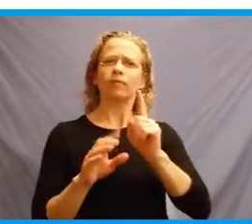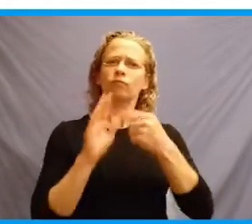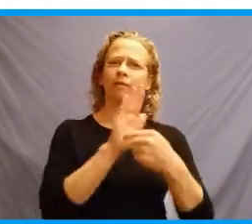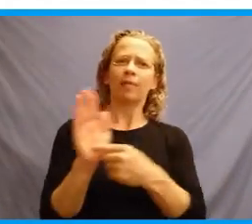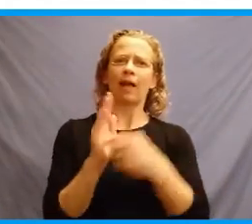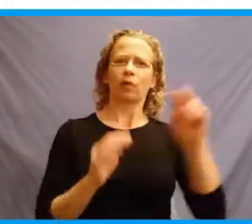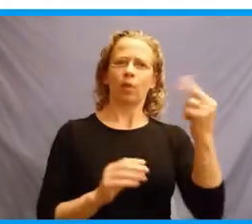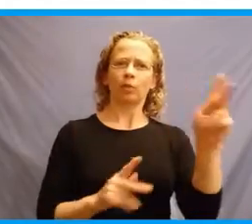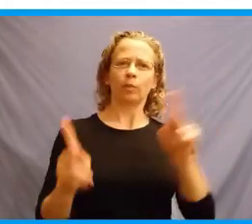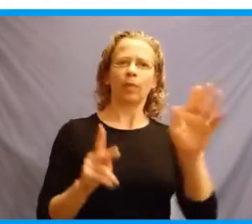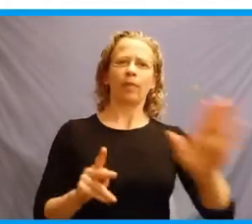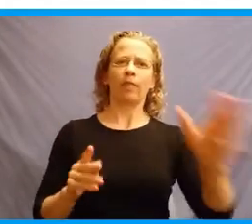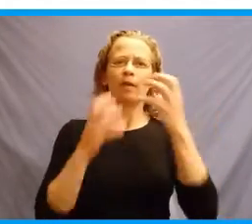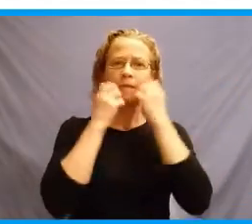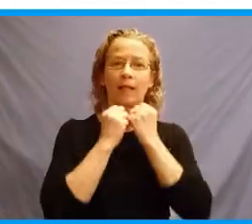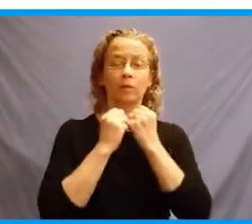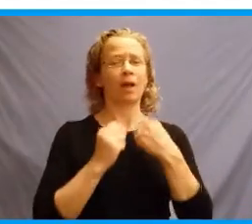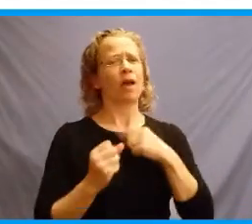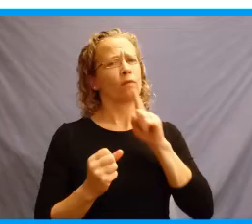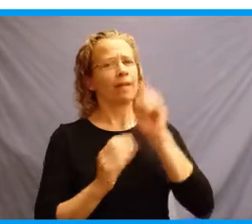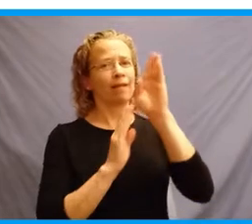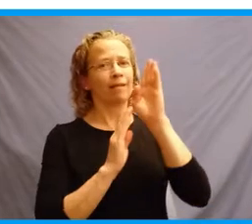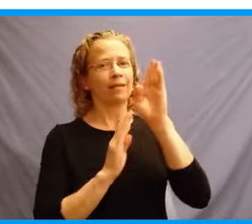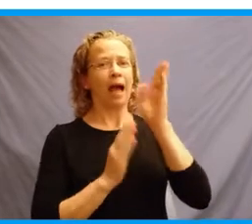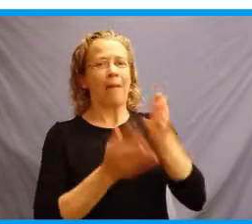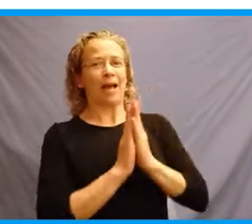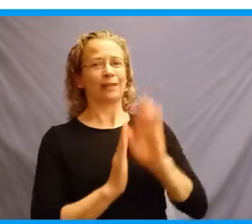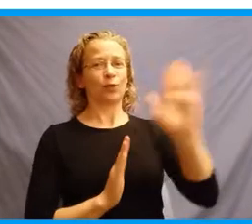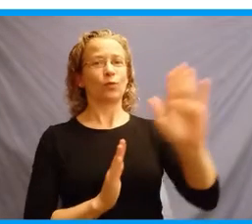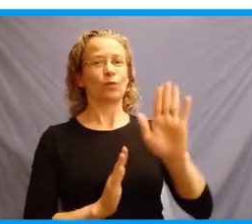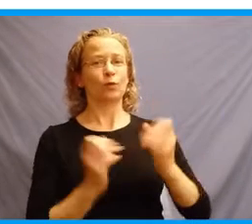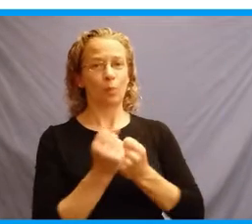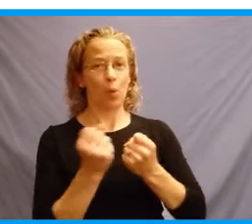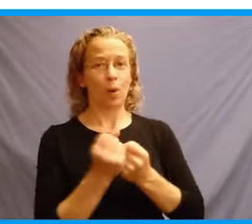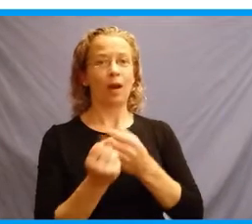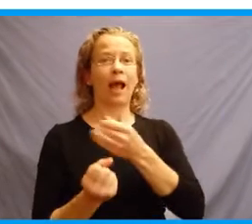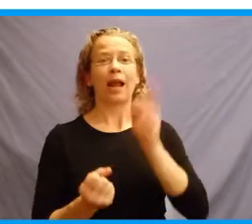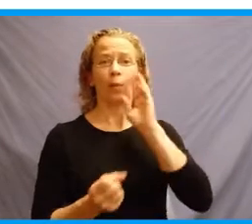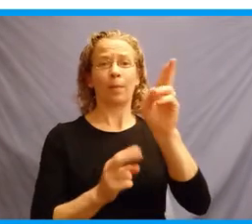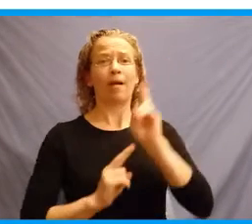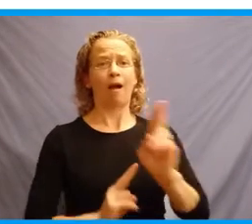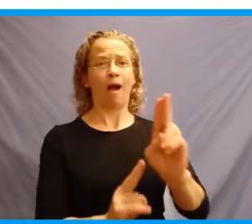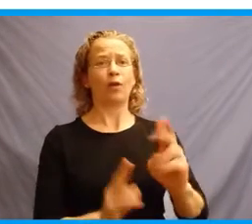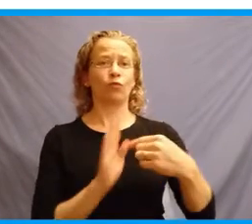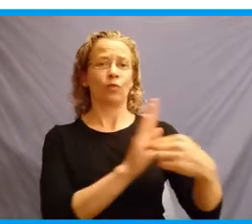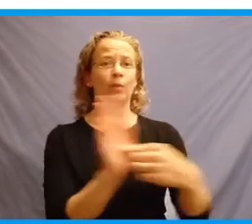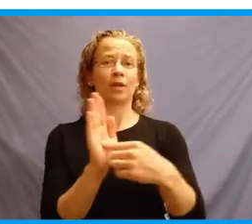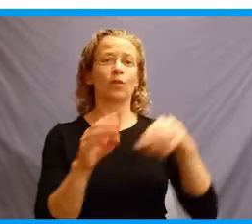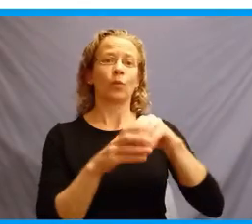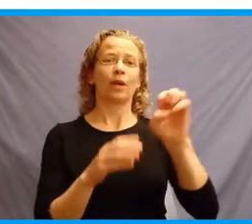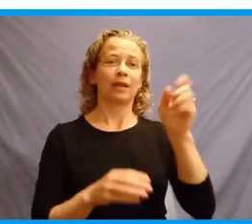support for my Executive Council campaign and would be honored to represent you in the Executive Council.